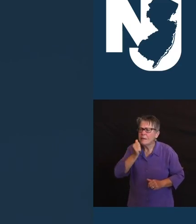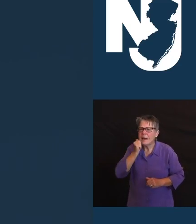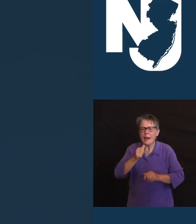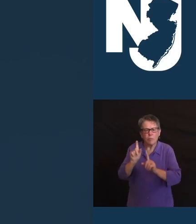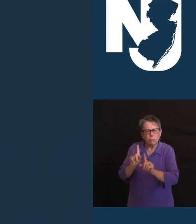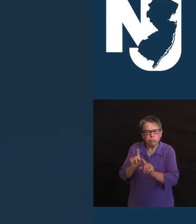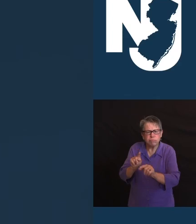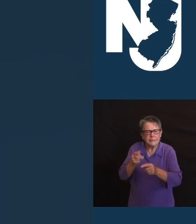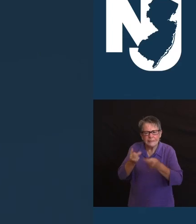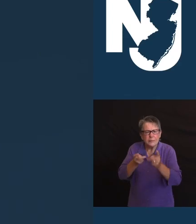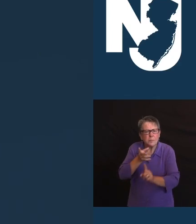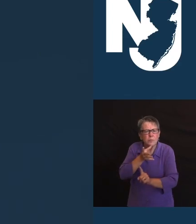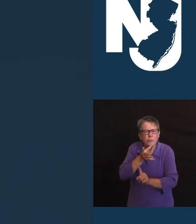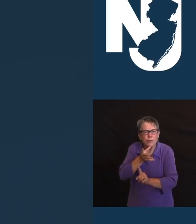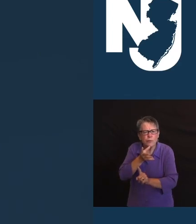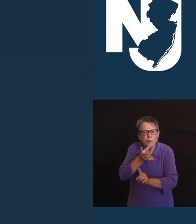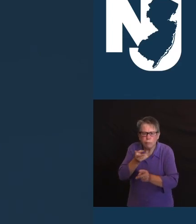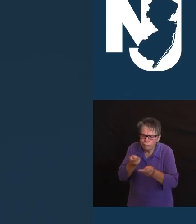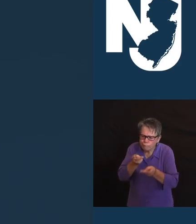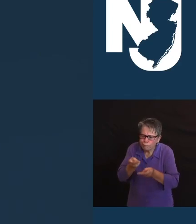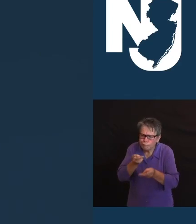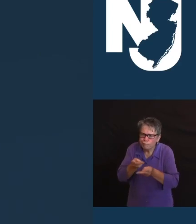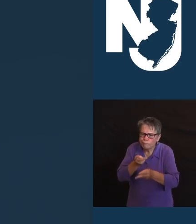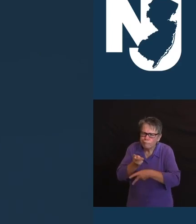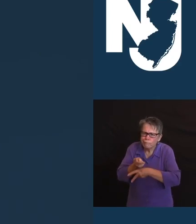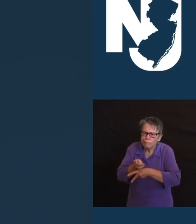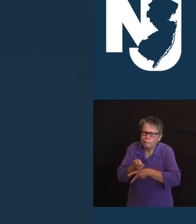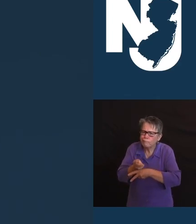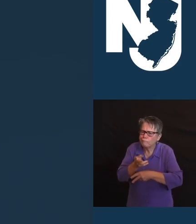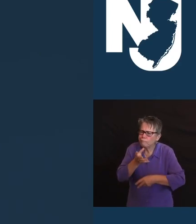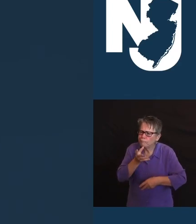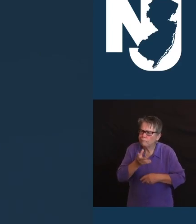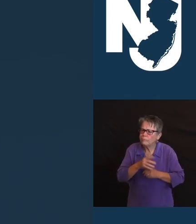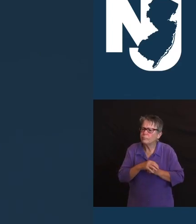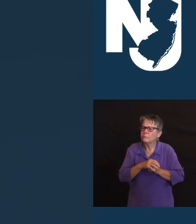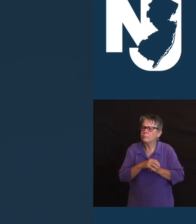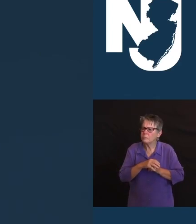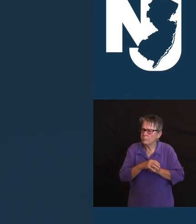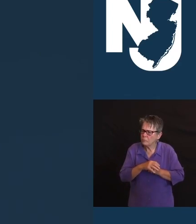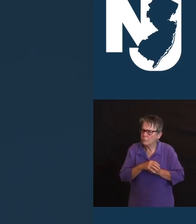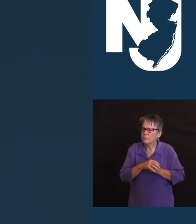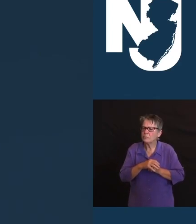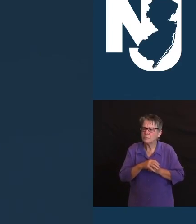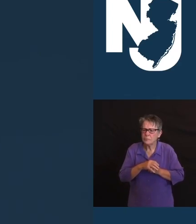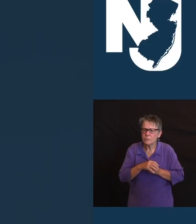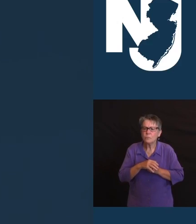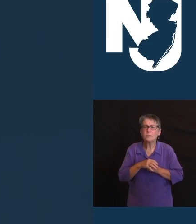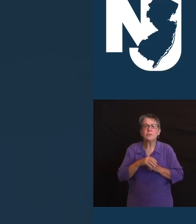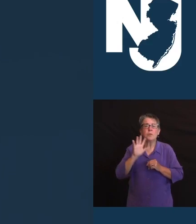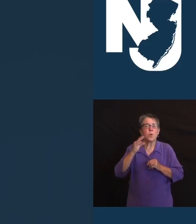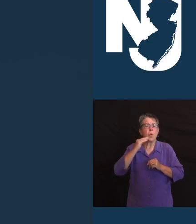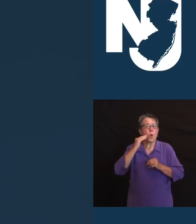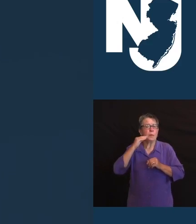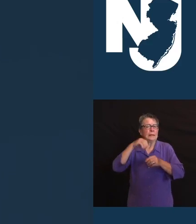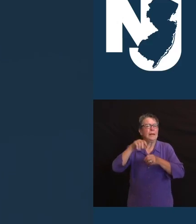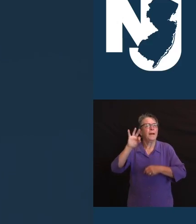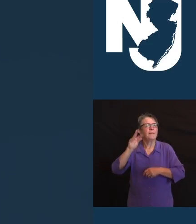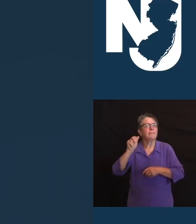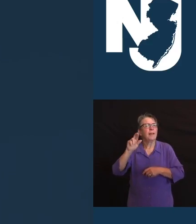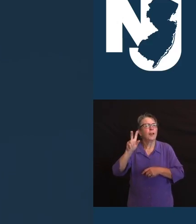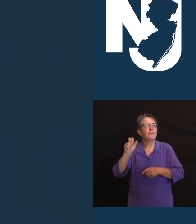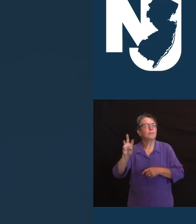School. At home in Fairview, she was dedicated to her husband of 18 years, Juan, and that's Juan on the right. I had the great